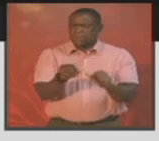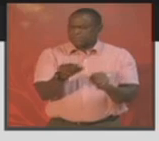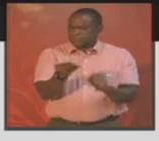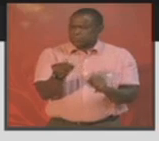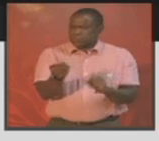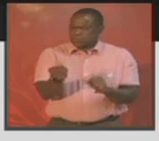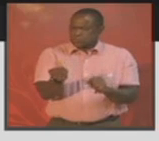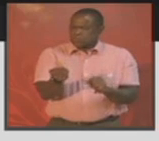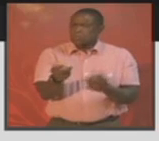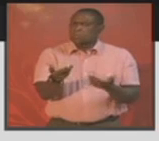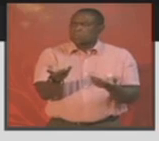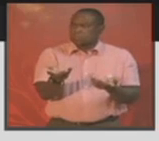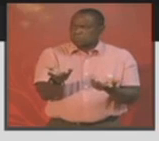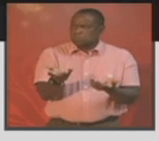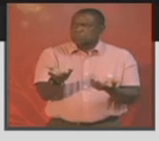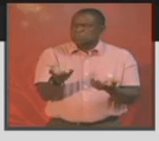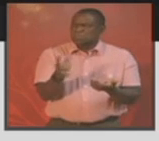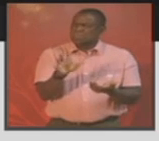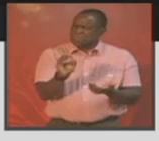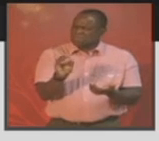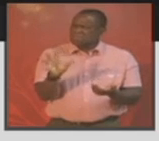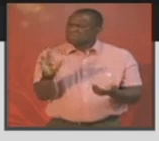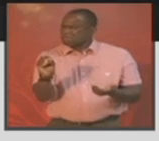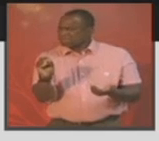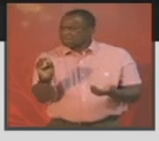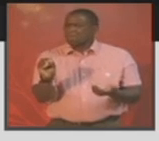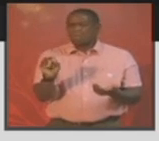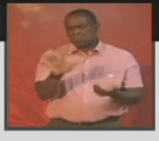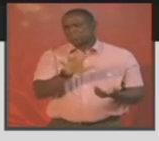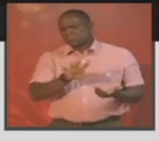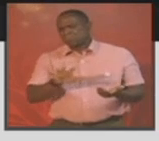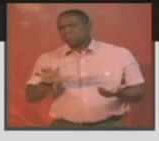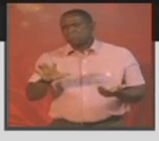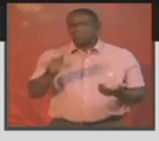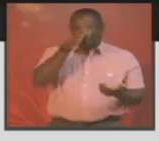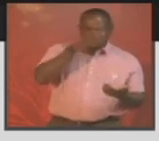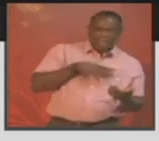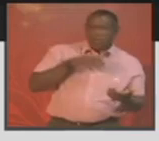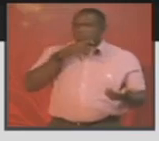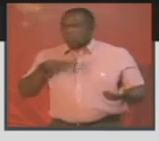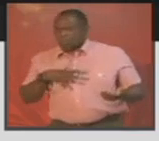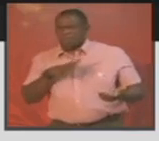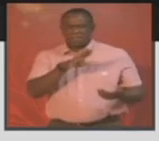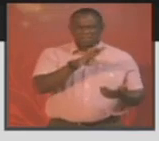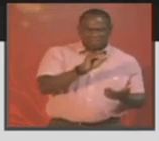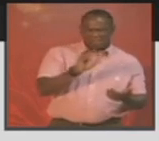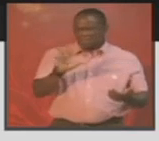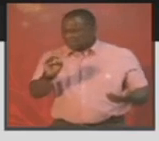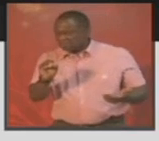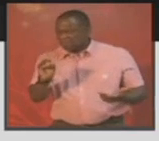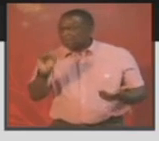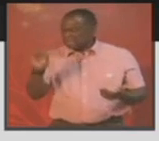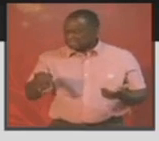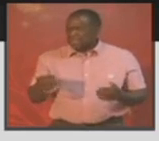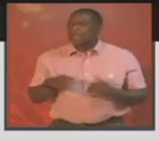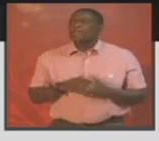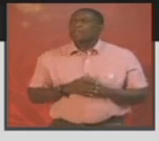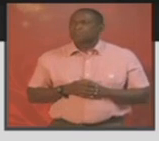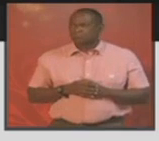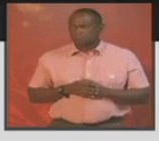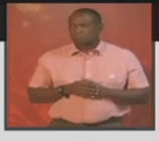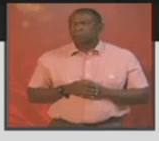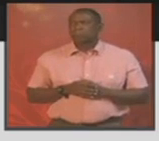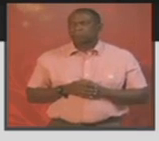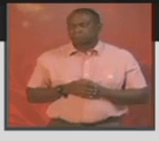with basically a 50-50 distribution between men and women, slight preponderance of men, 53.3% at this point in time.